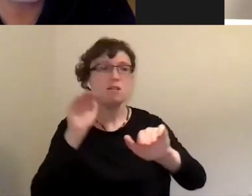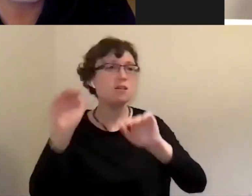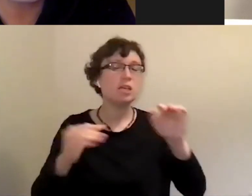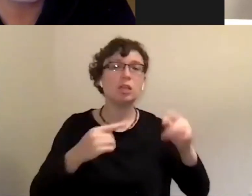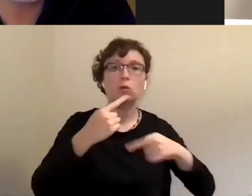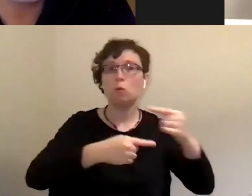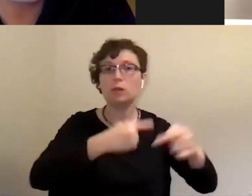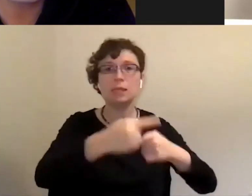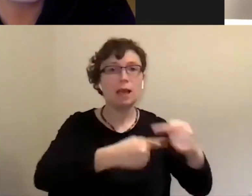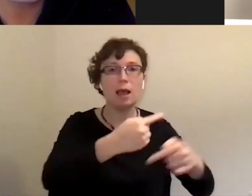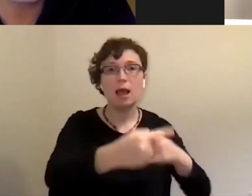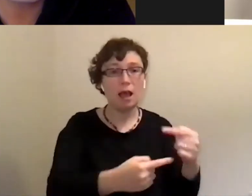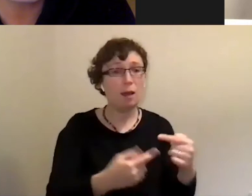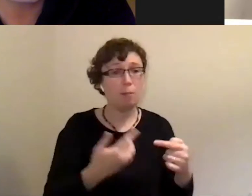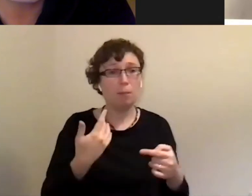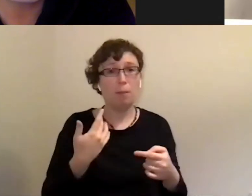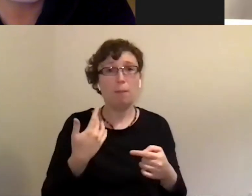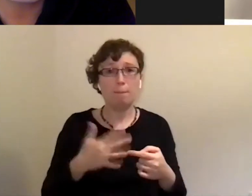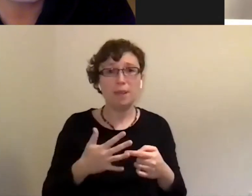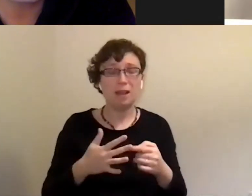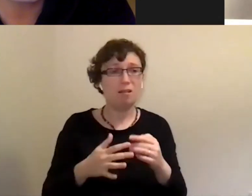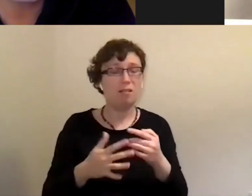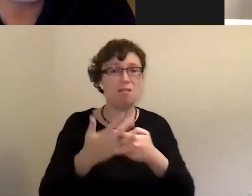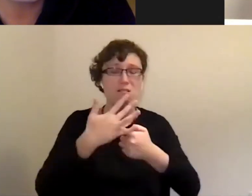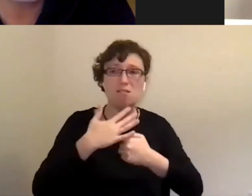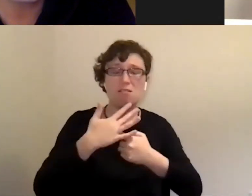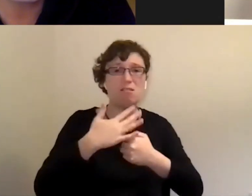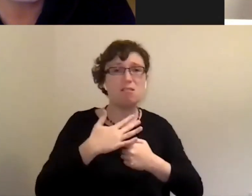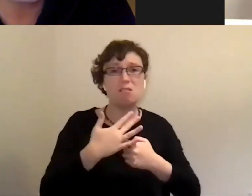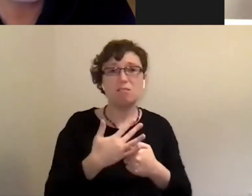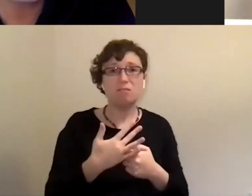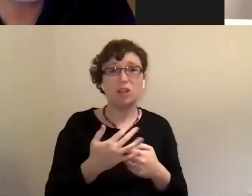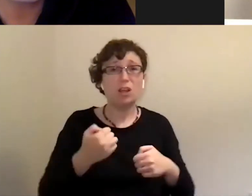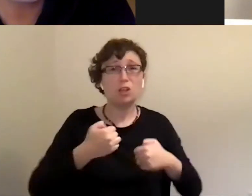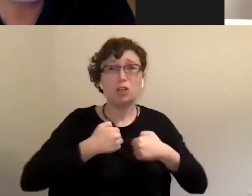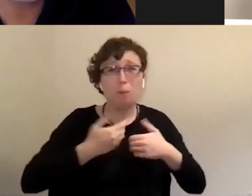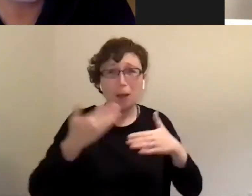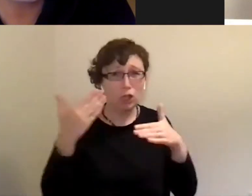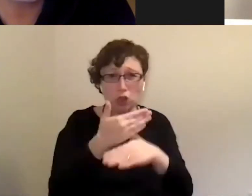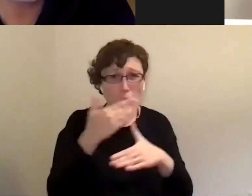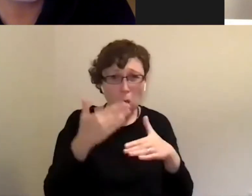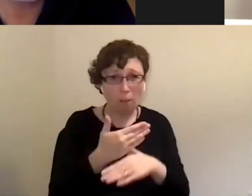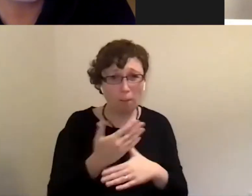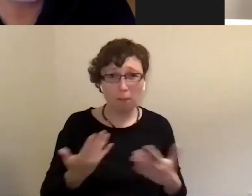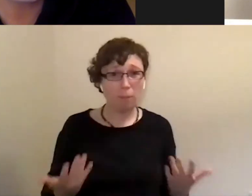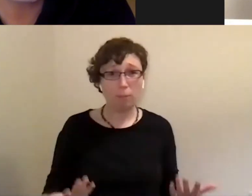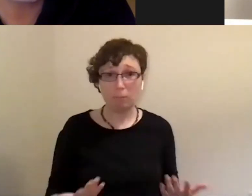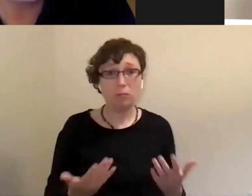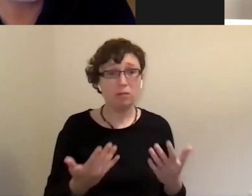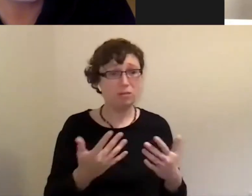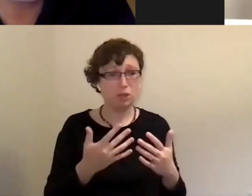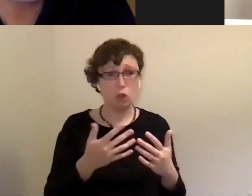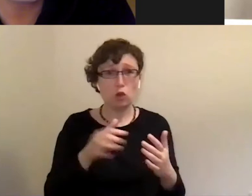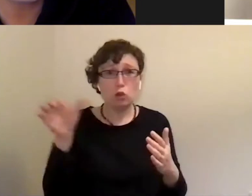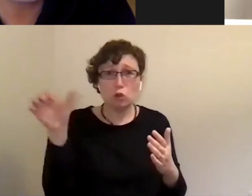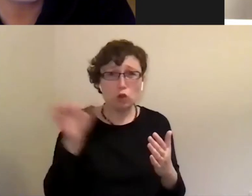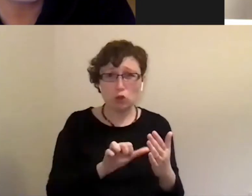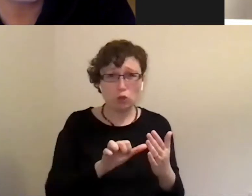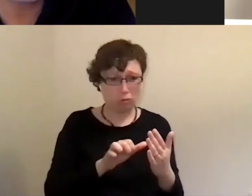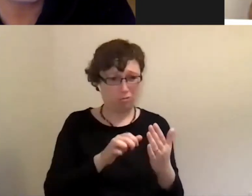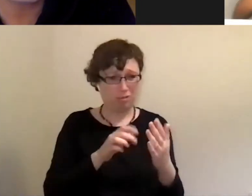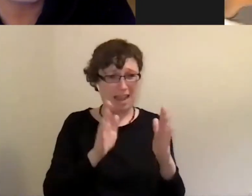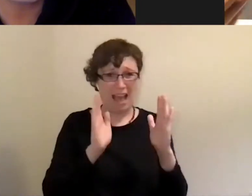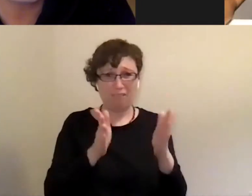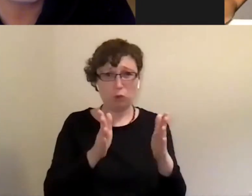of the struggles we face. It's not my job to post videos of police brutality. You shouldn't need to see